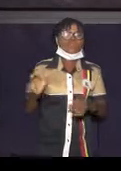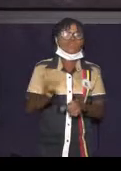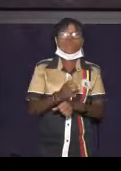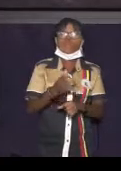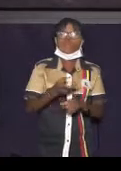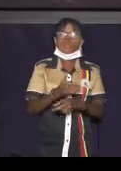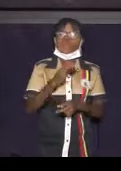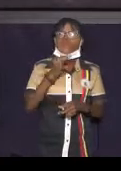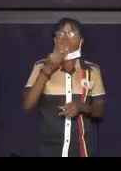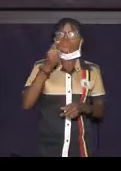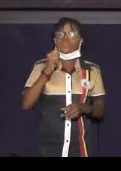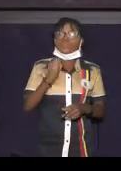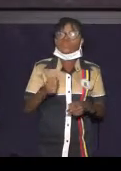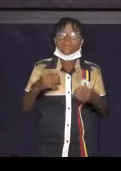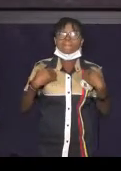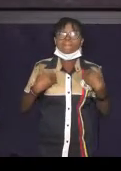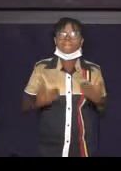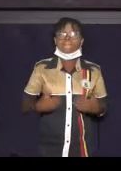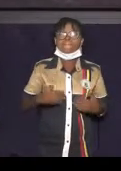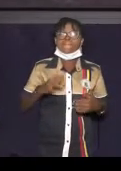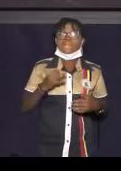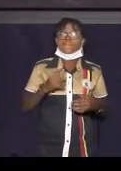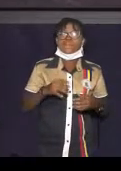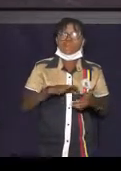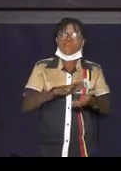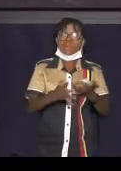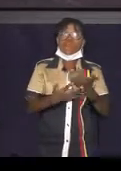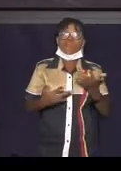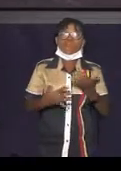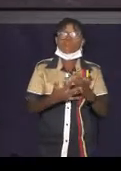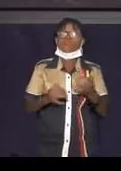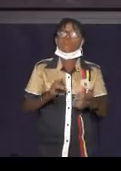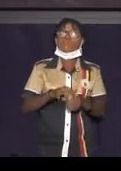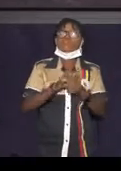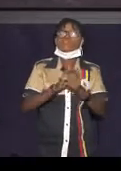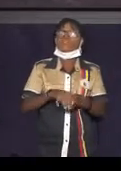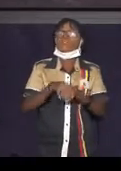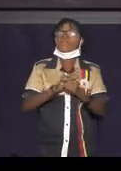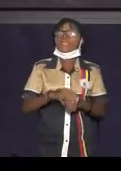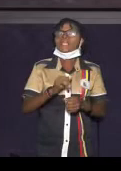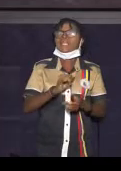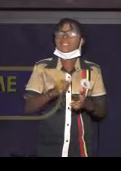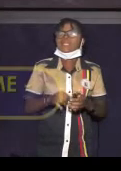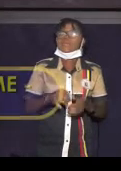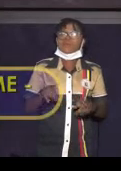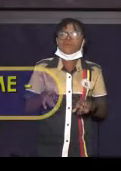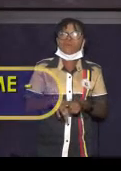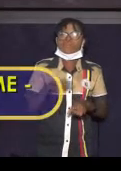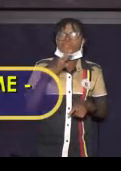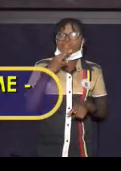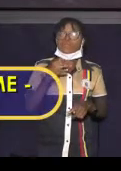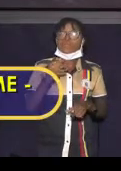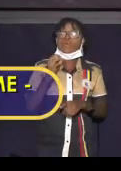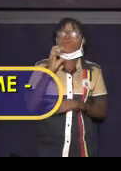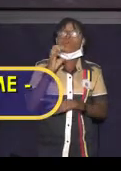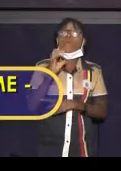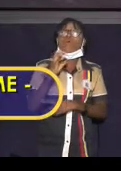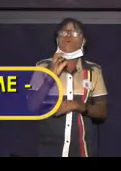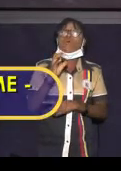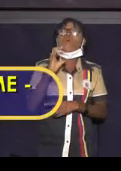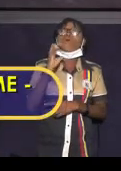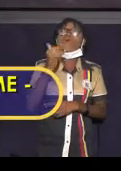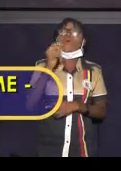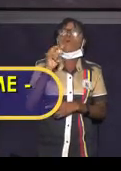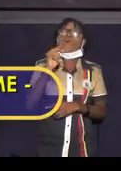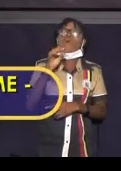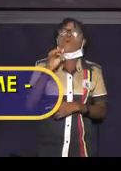pressure. Next on the line is convulsion. That's another effect of it. Damage to